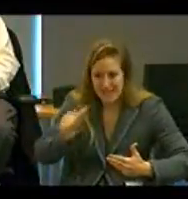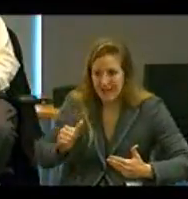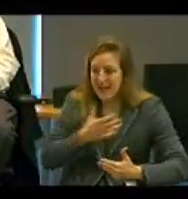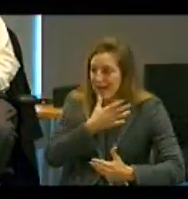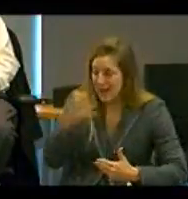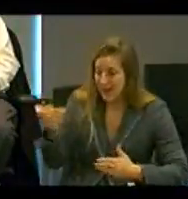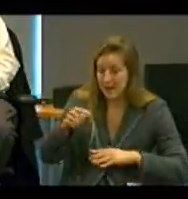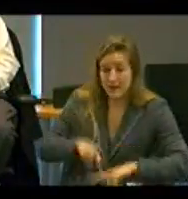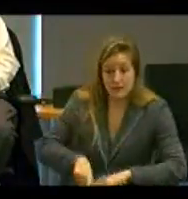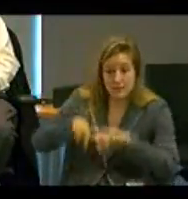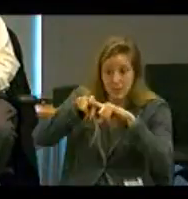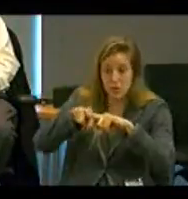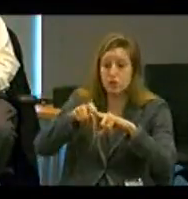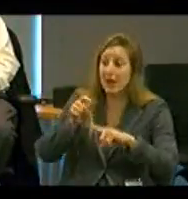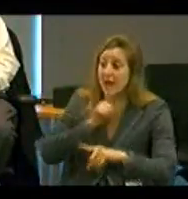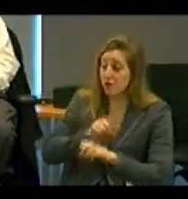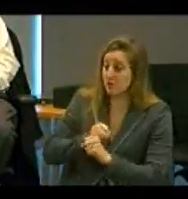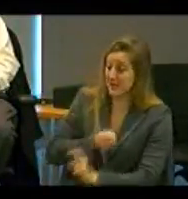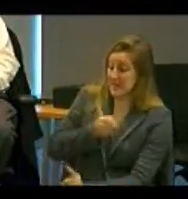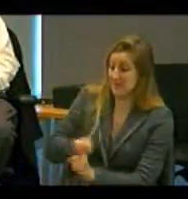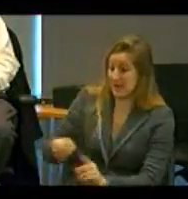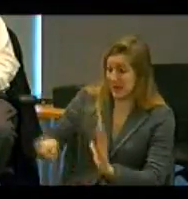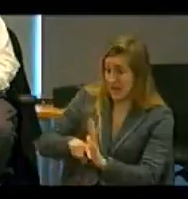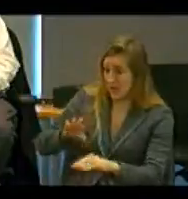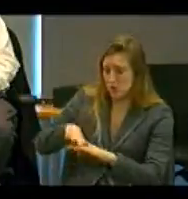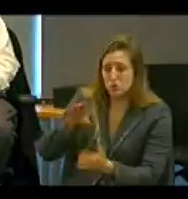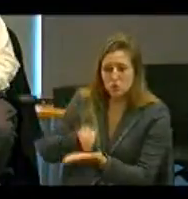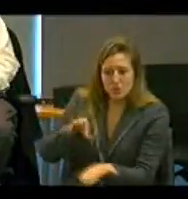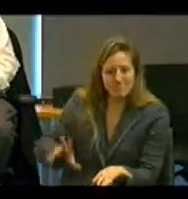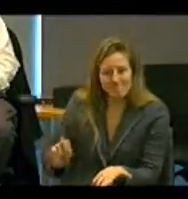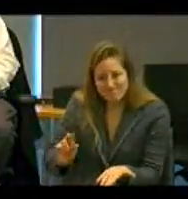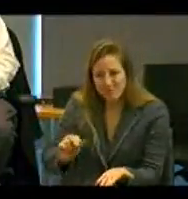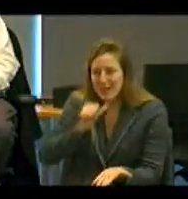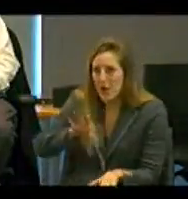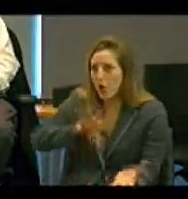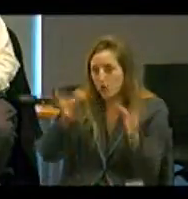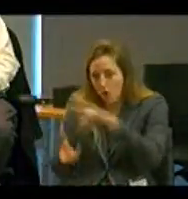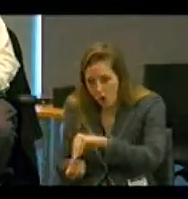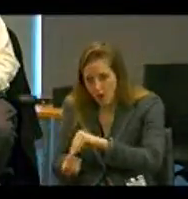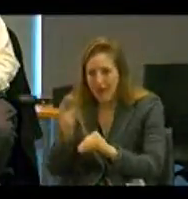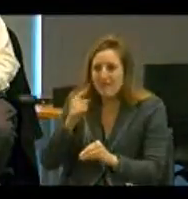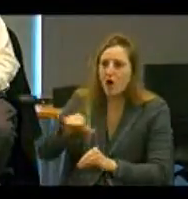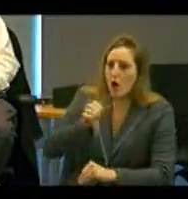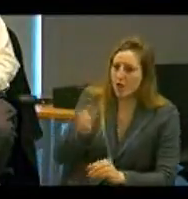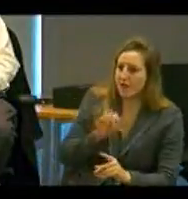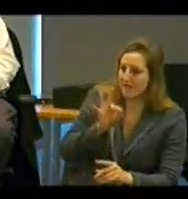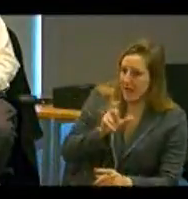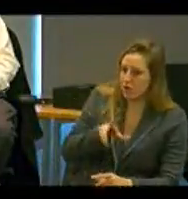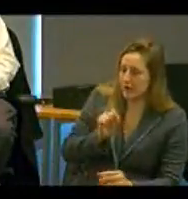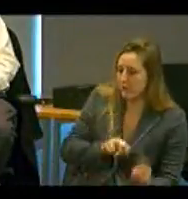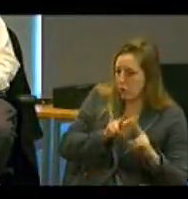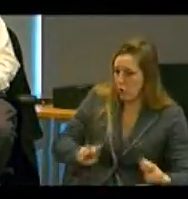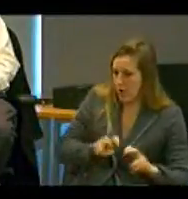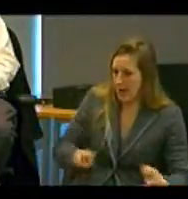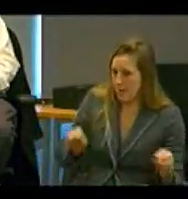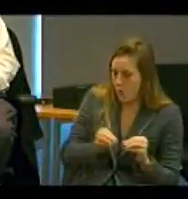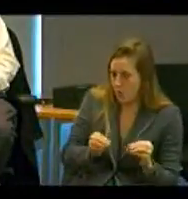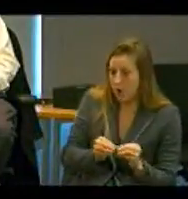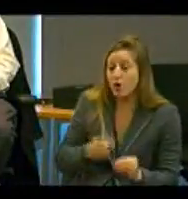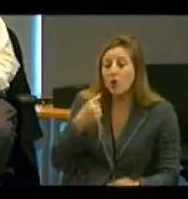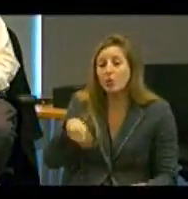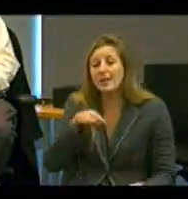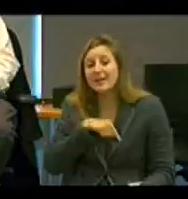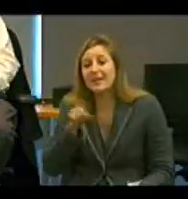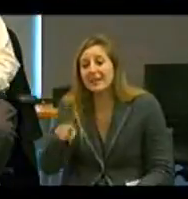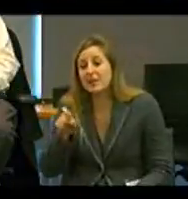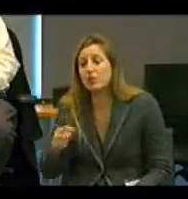students. And if we're willing to revise our assumptions based on the evidence, we should be utterly alarmed that our efforts to fix the school-to-prison pipeline has